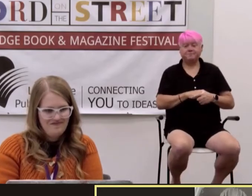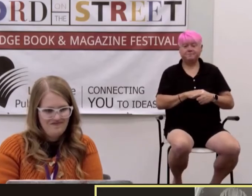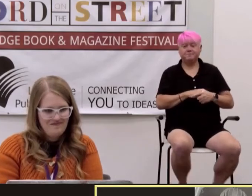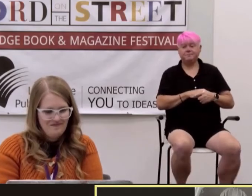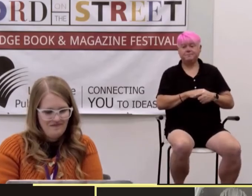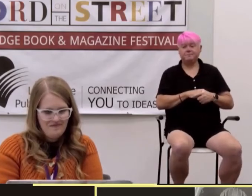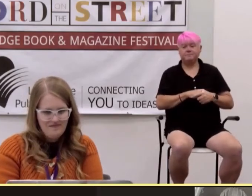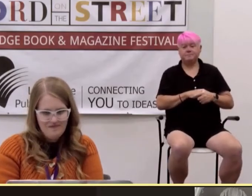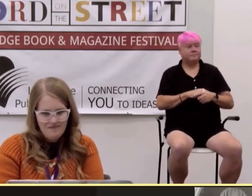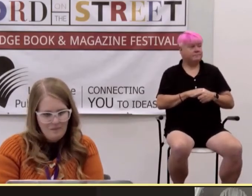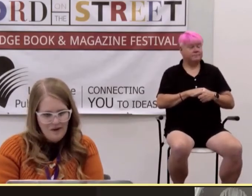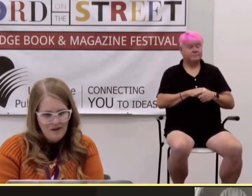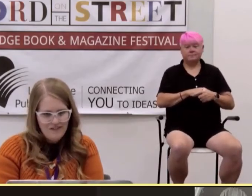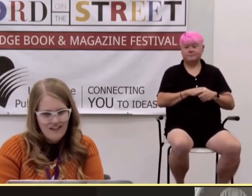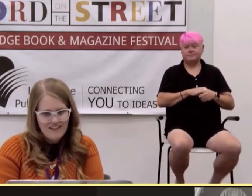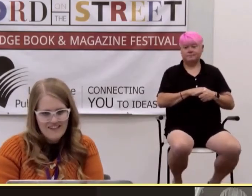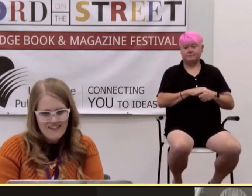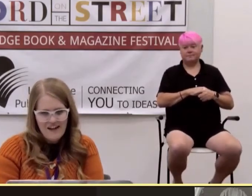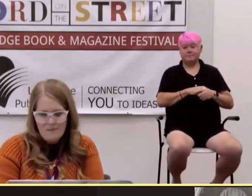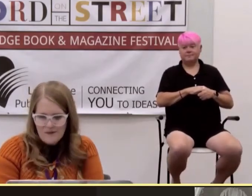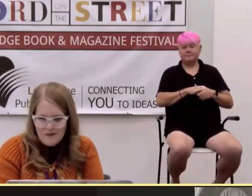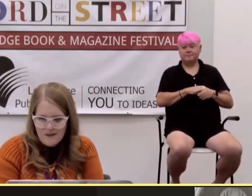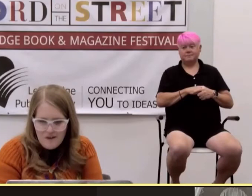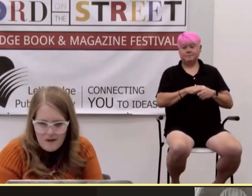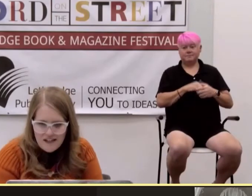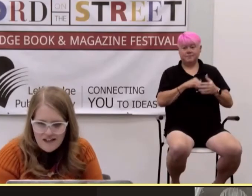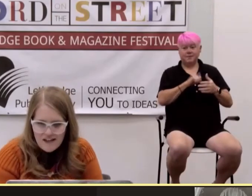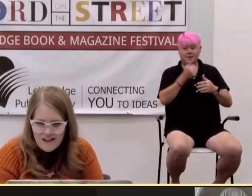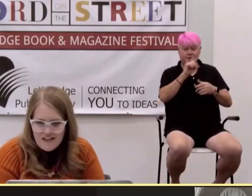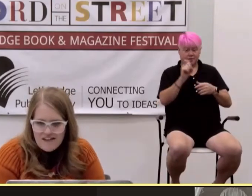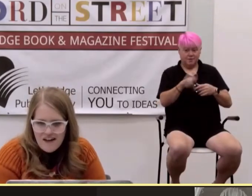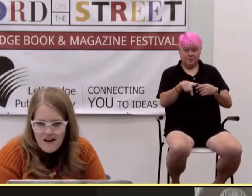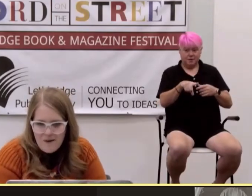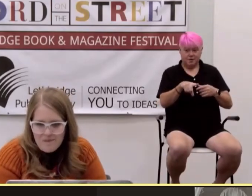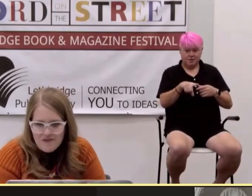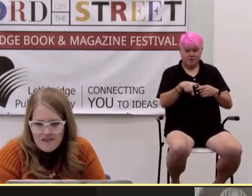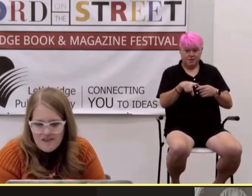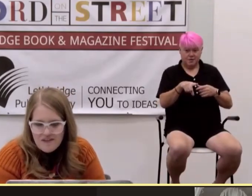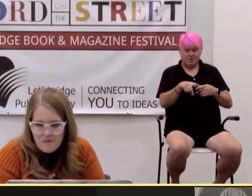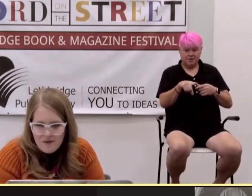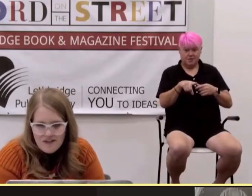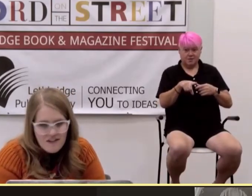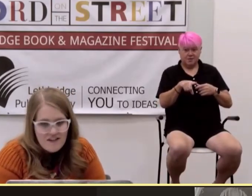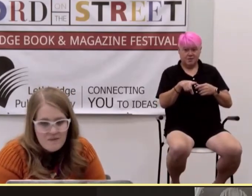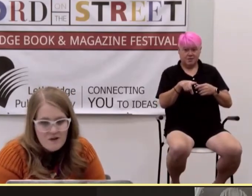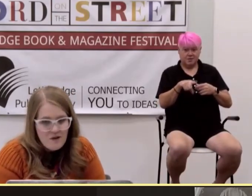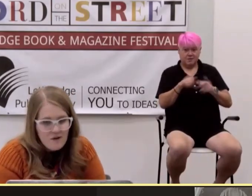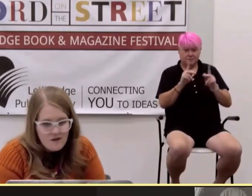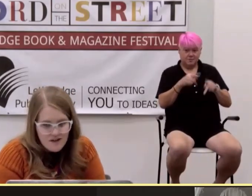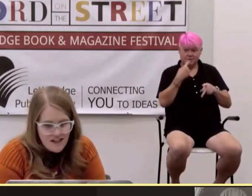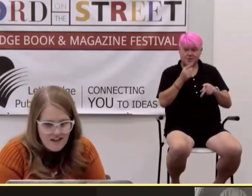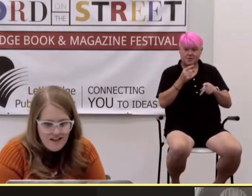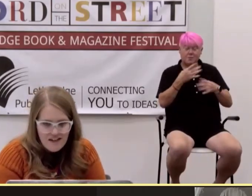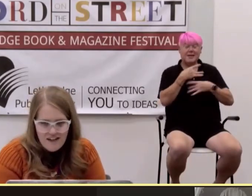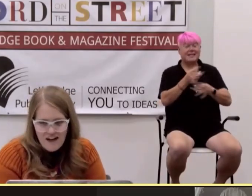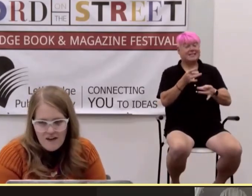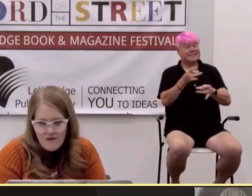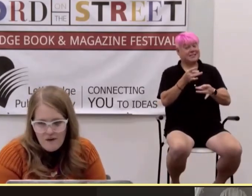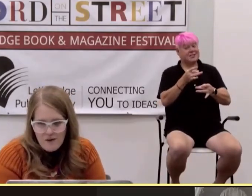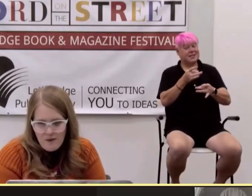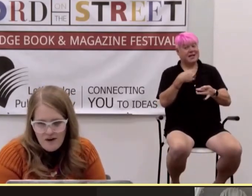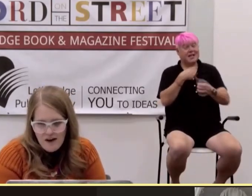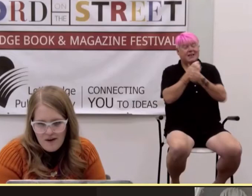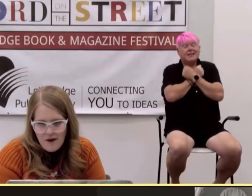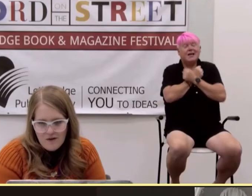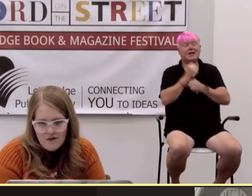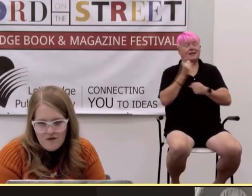Perfect. So another one is person said, this has been so interesting. I love hearing